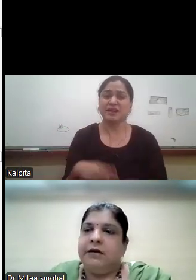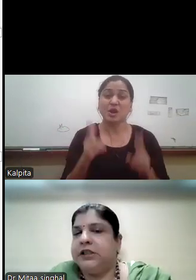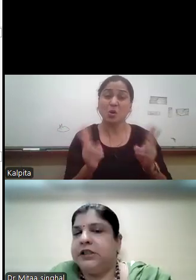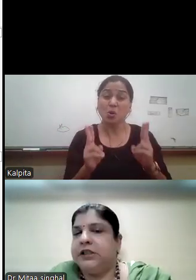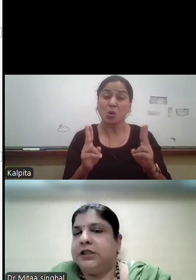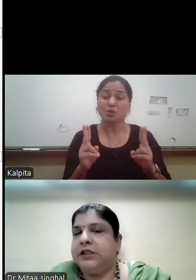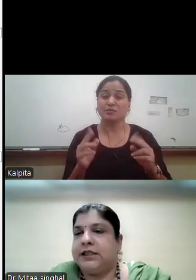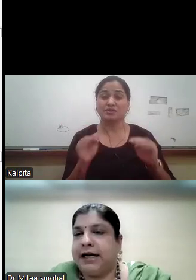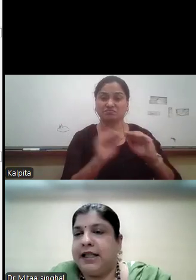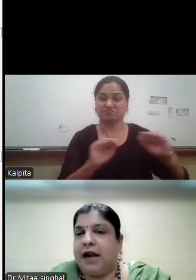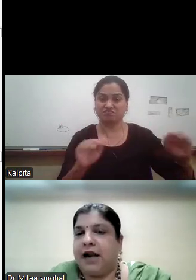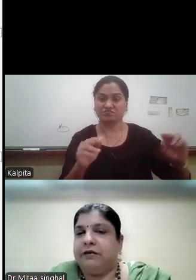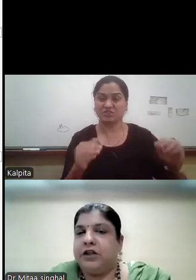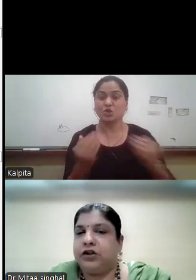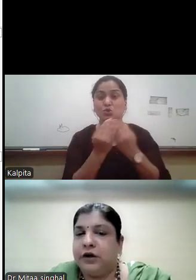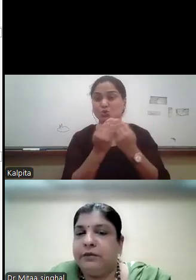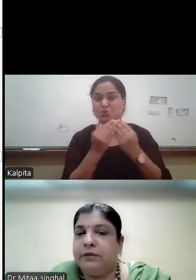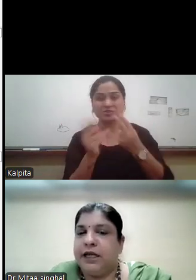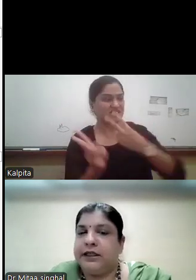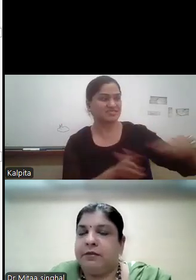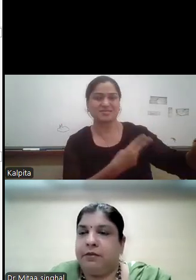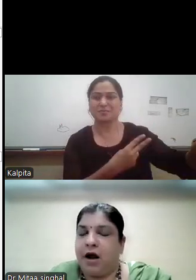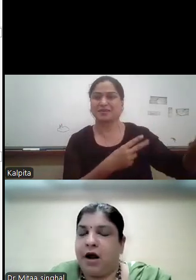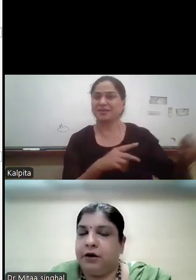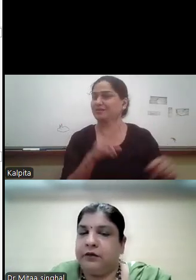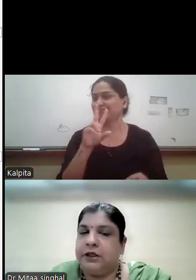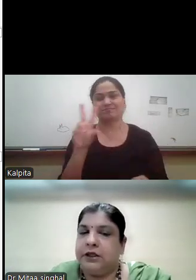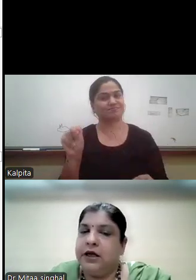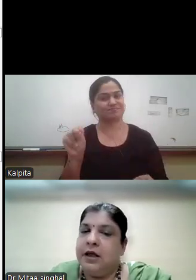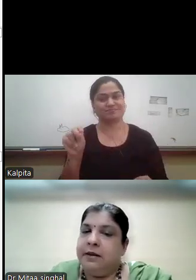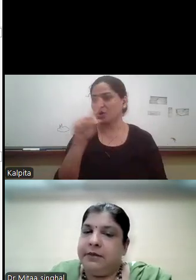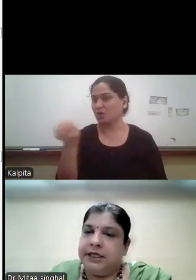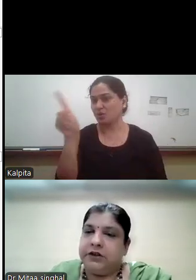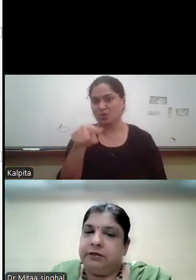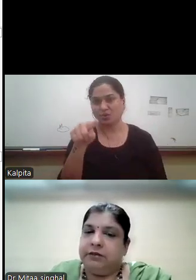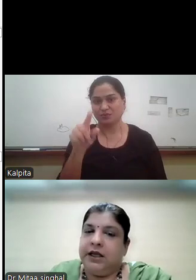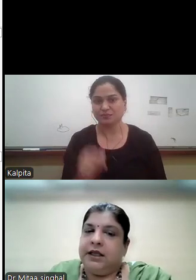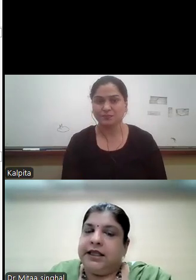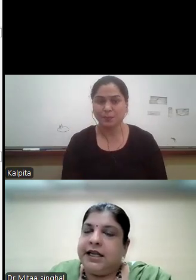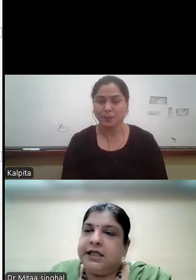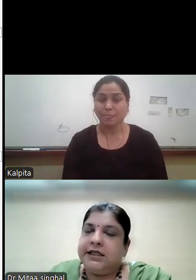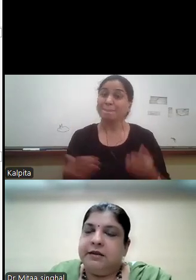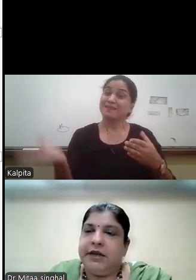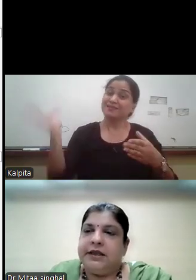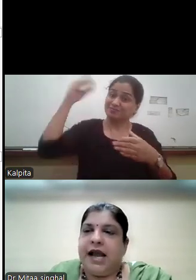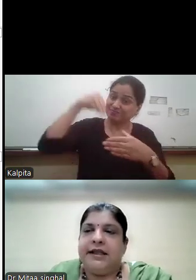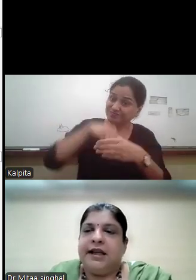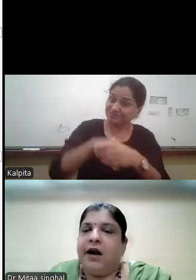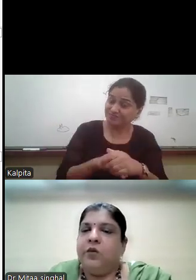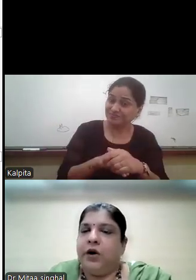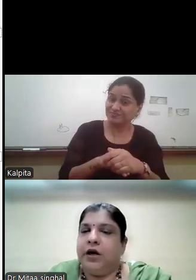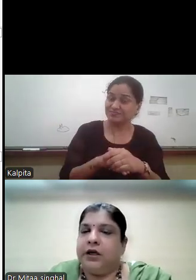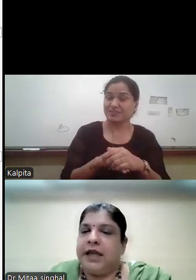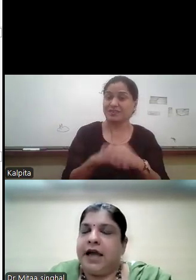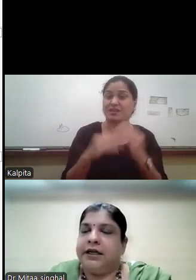impaired, we can do some adaptations in the curriculum, and it is said that we should make them a part of the mainstream. Then there's a myth that